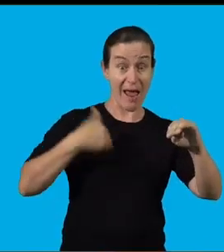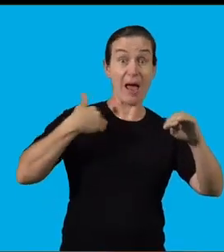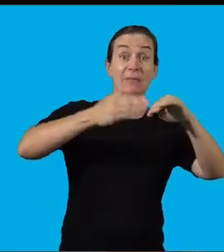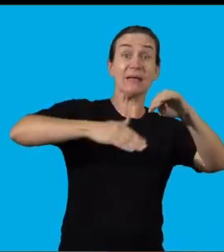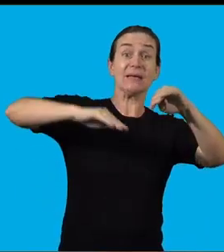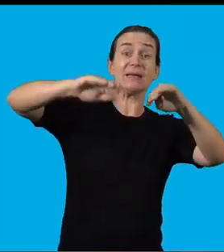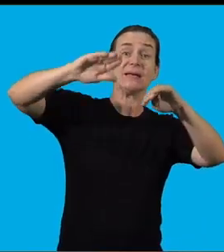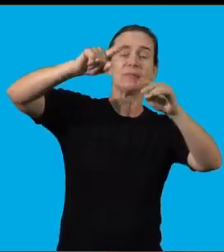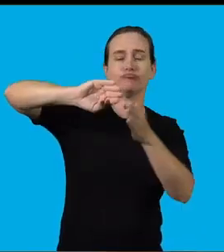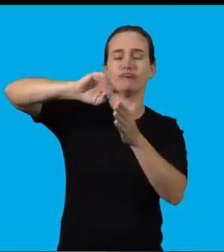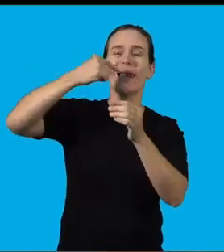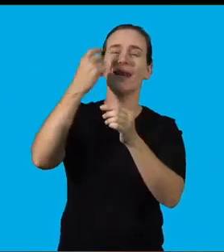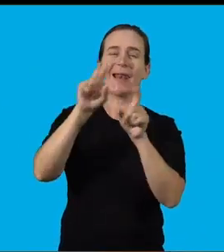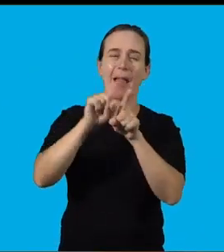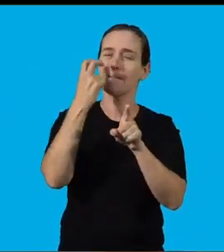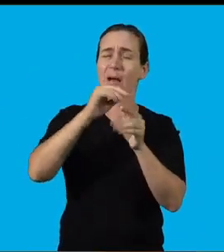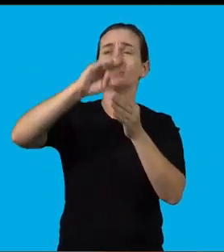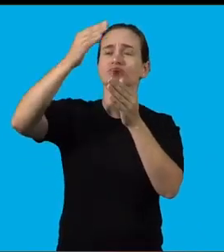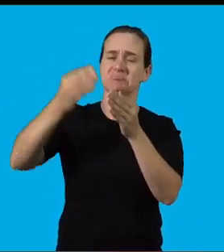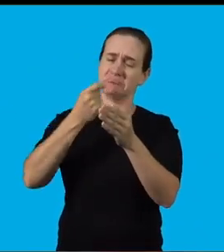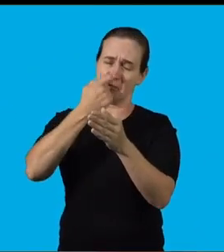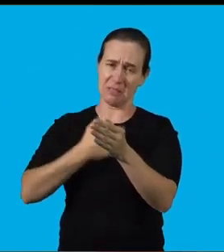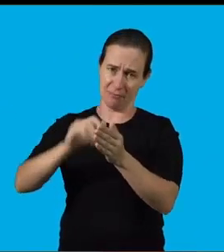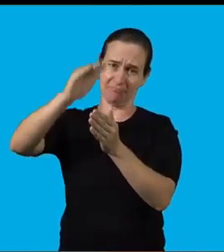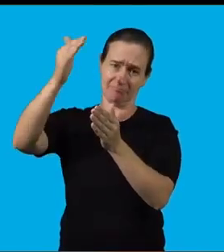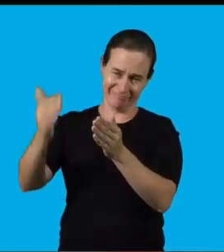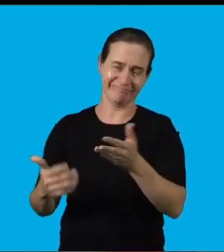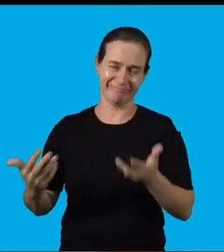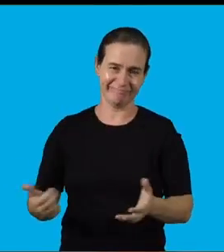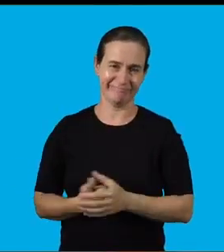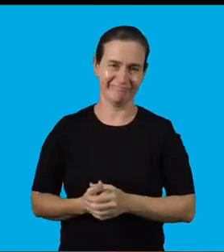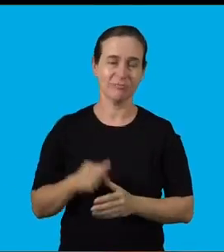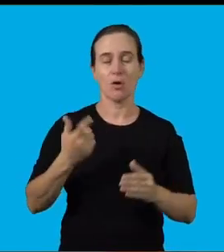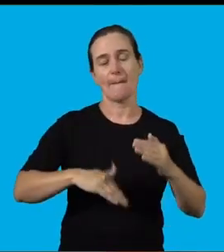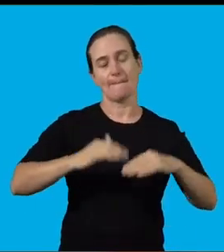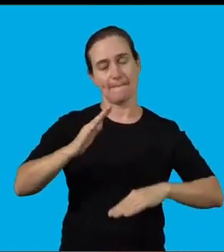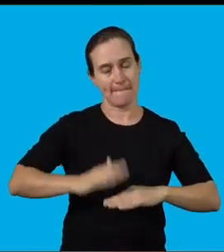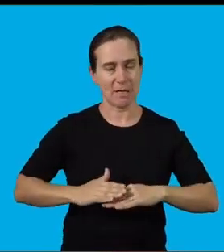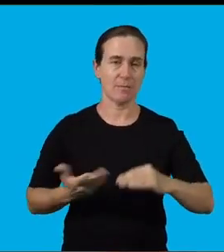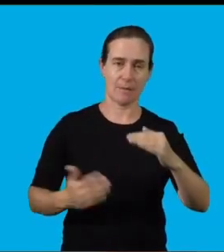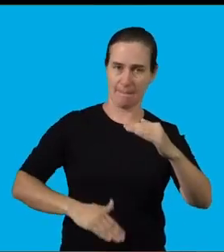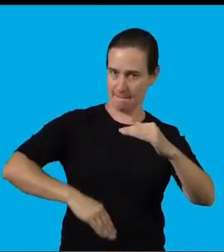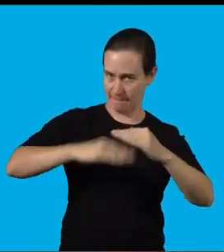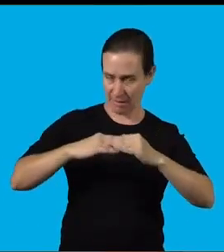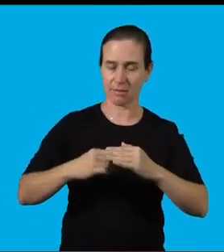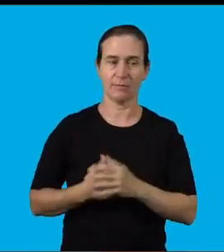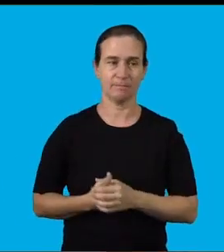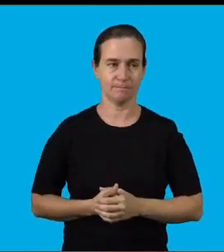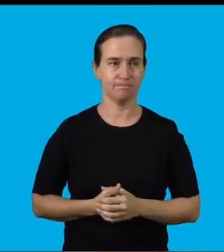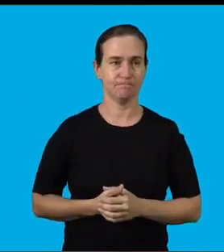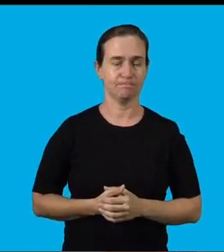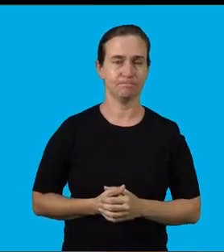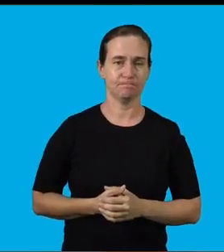sad. Another word for happy and sad. So we've got minimum, right? And maximum. So it has a minimum turning